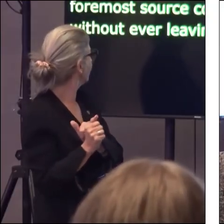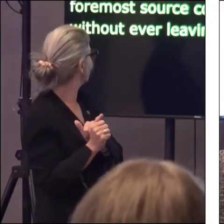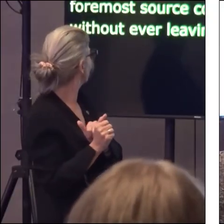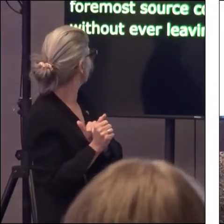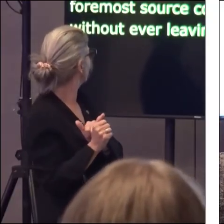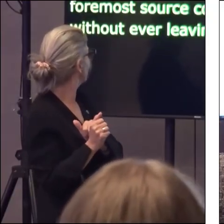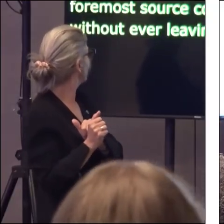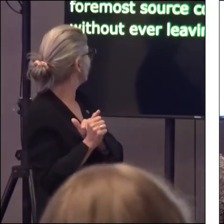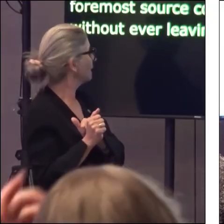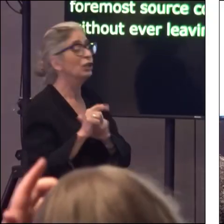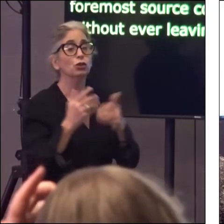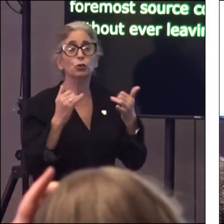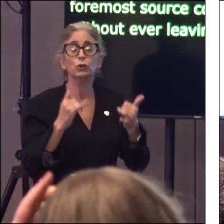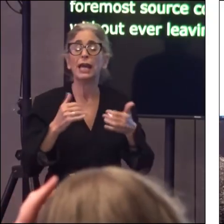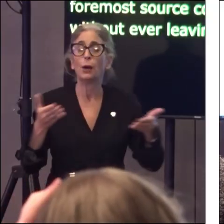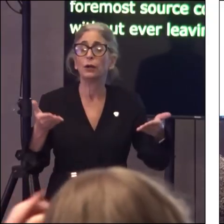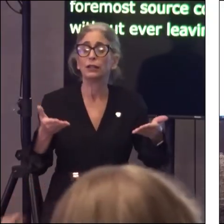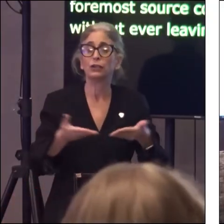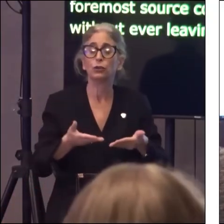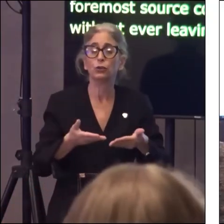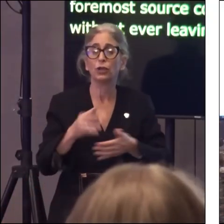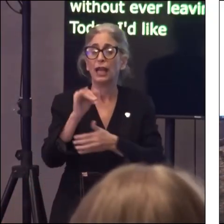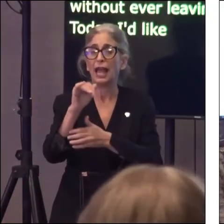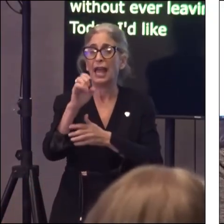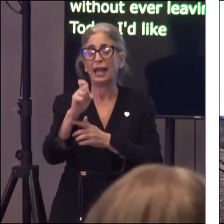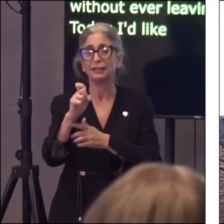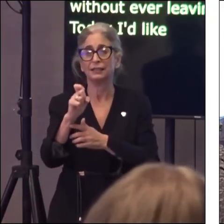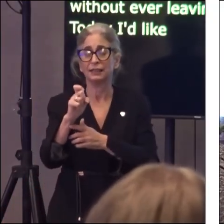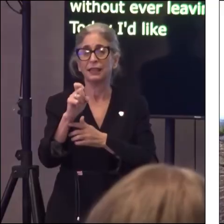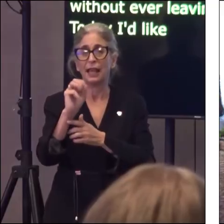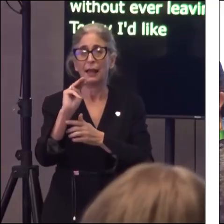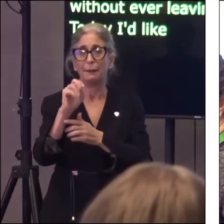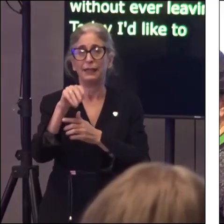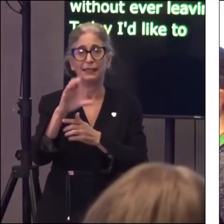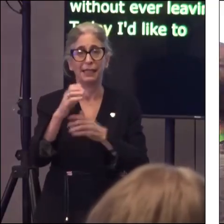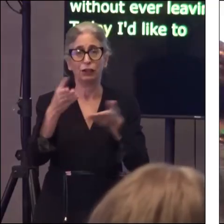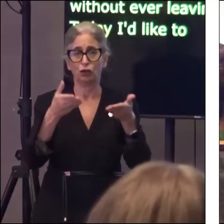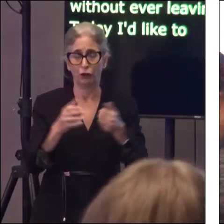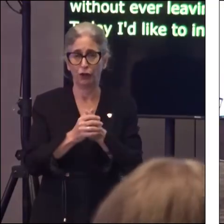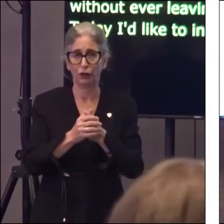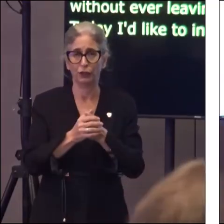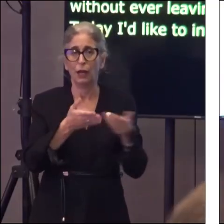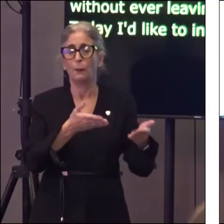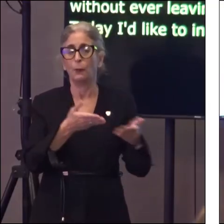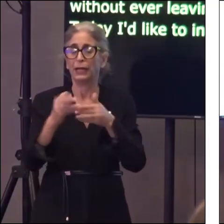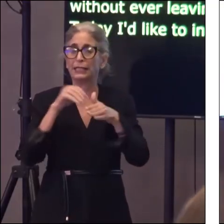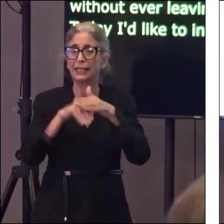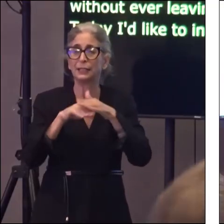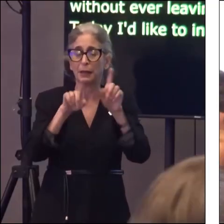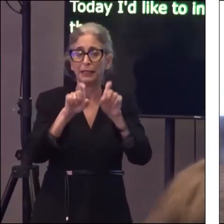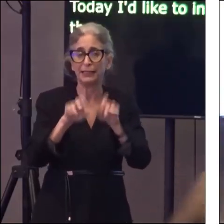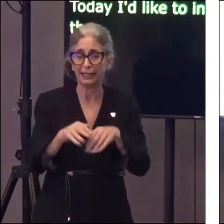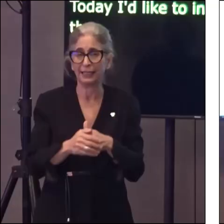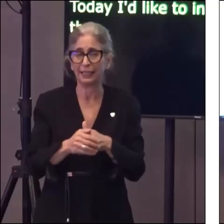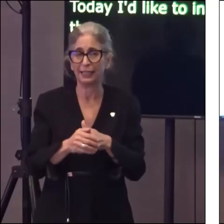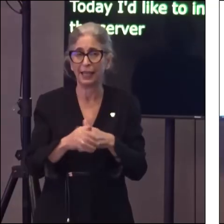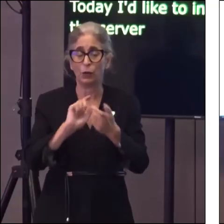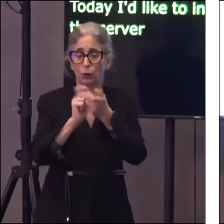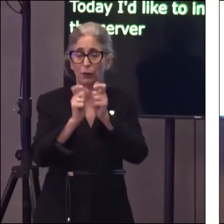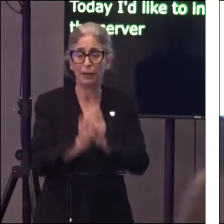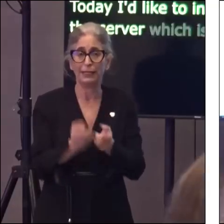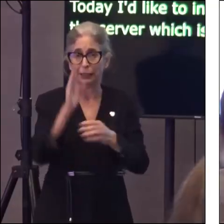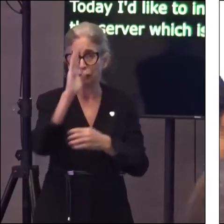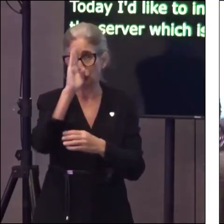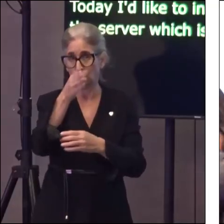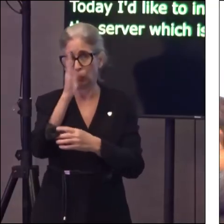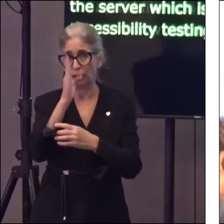Today, I'd like to introduce you to the Axe MCP server, which is bringing accessibility testing and remediation